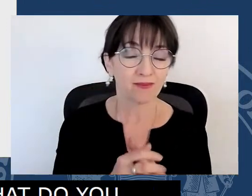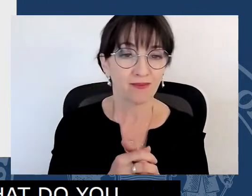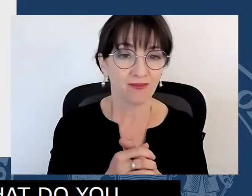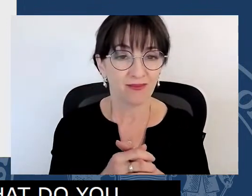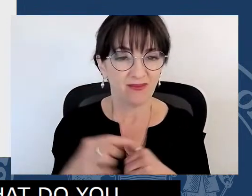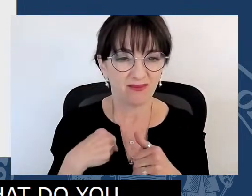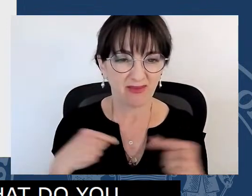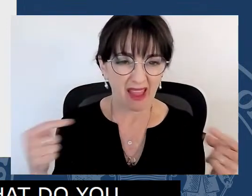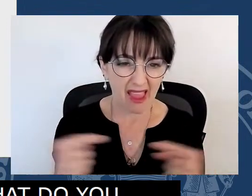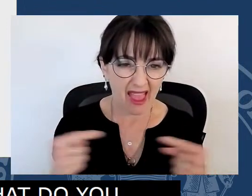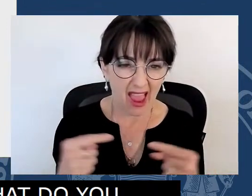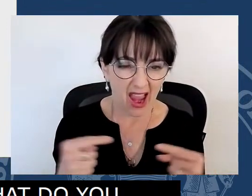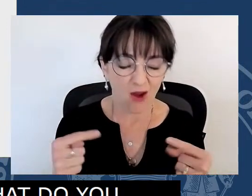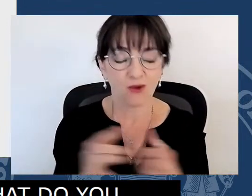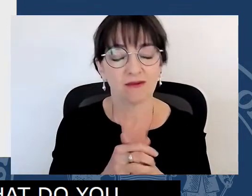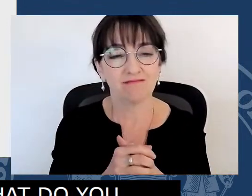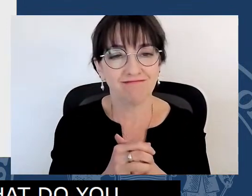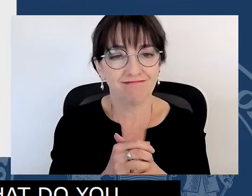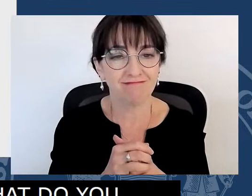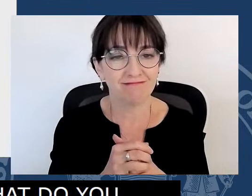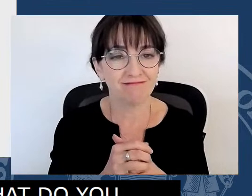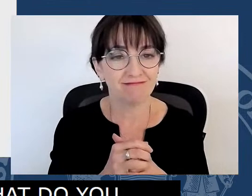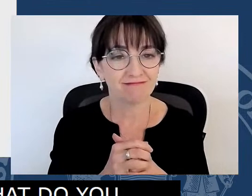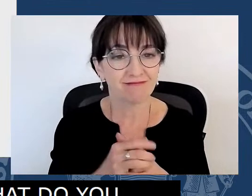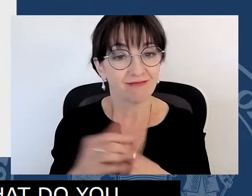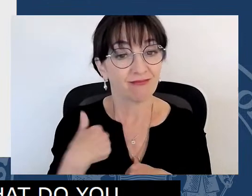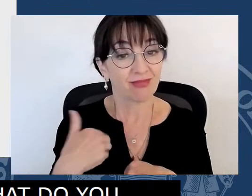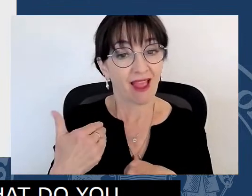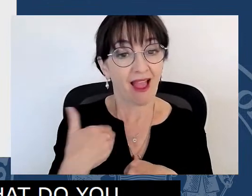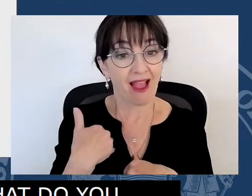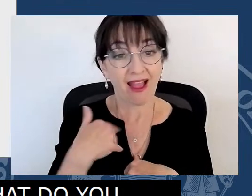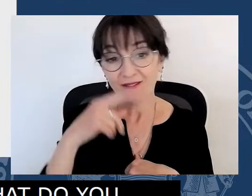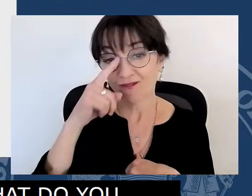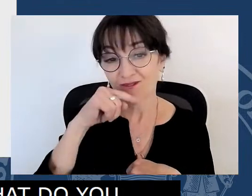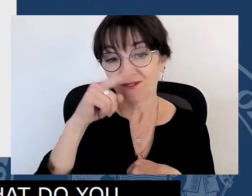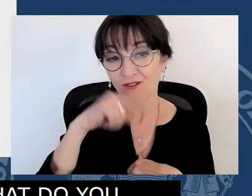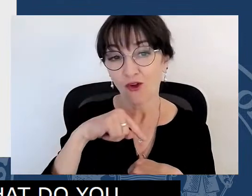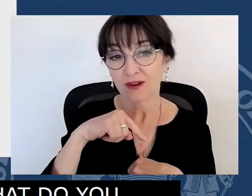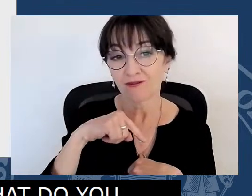Ah! I have an artificial hip, too.